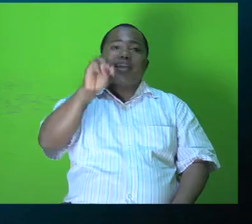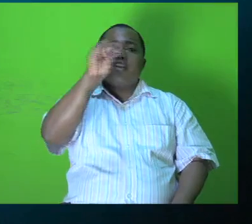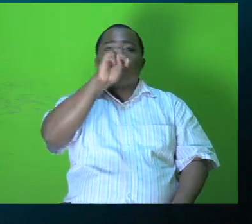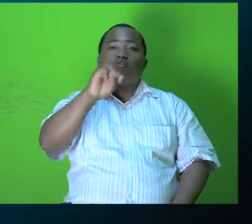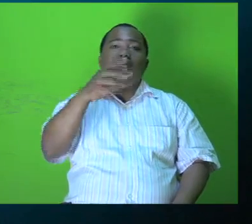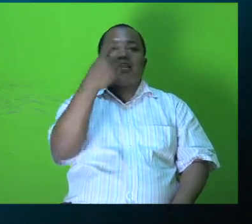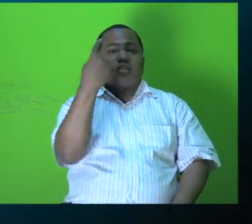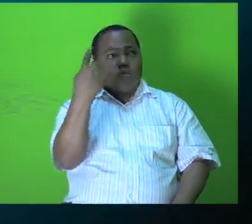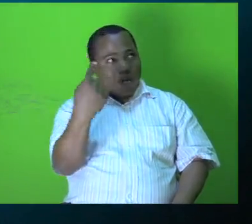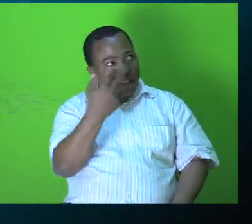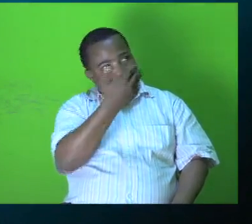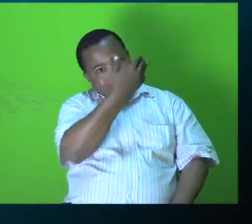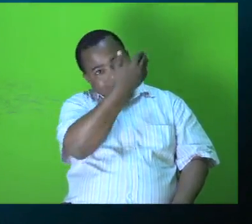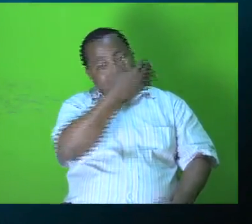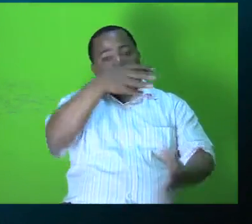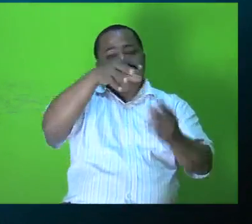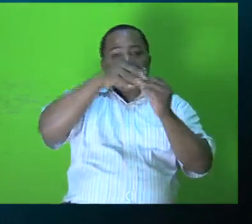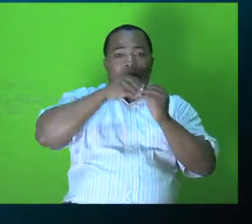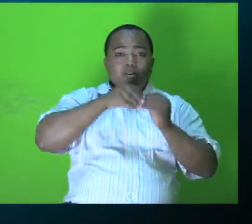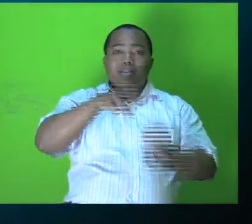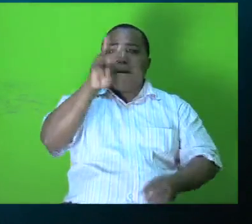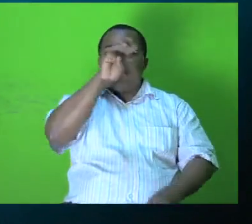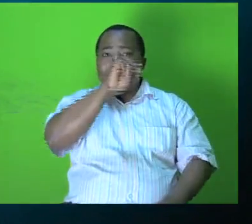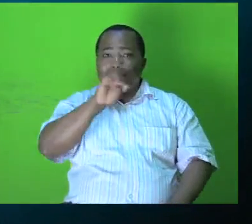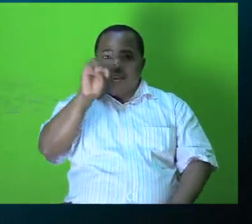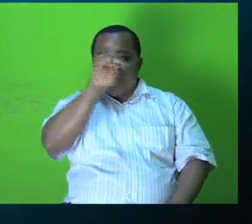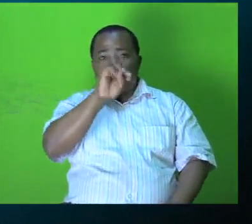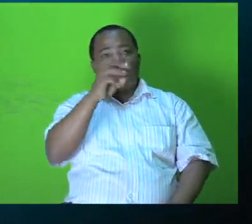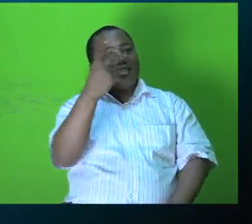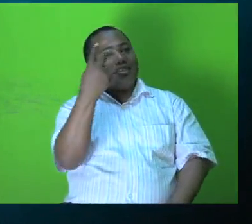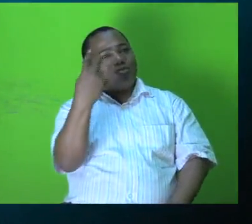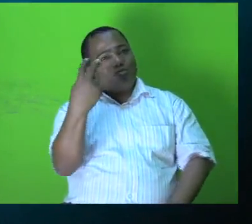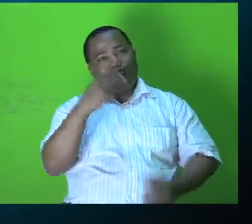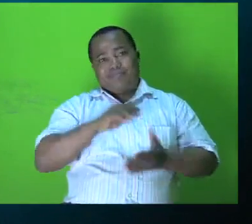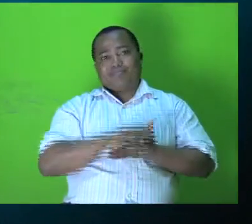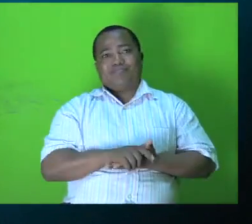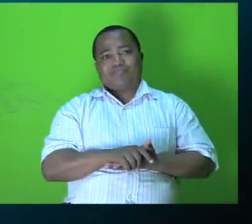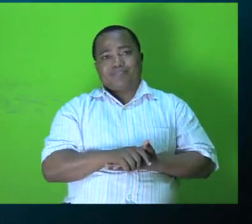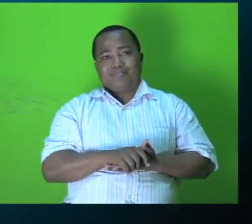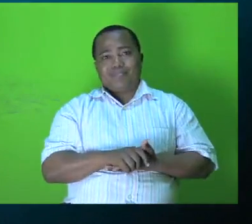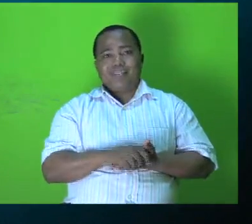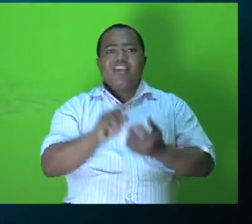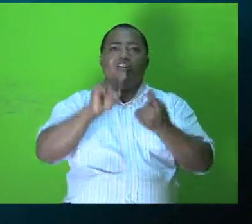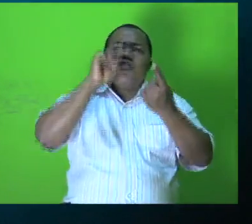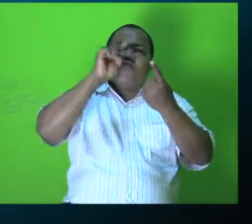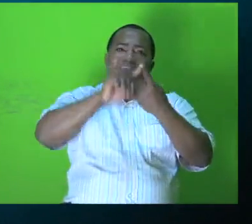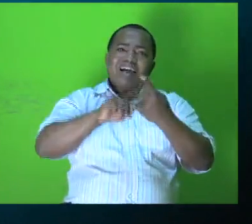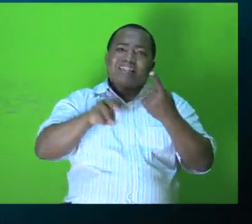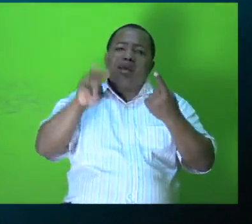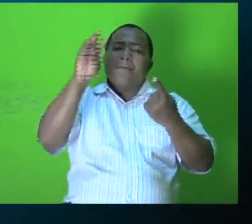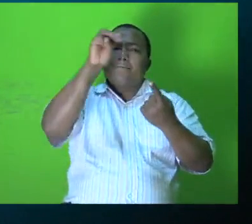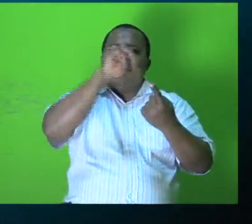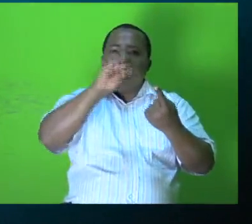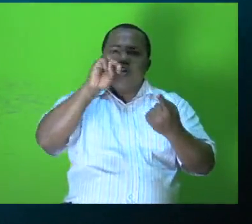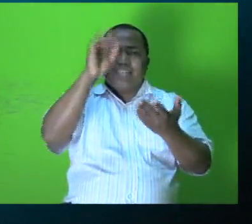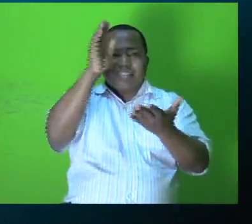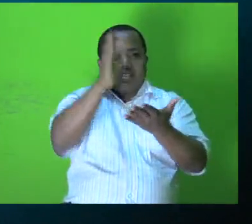I and meiosis II. The first meiotic